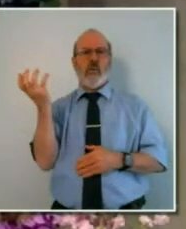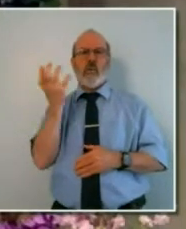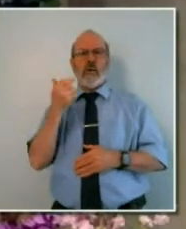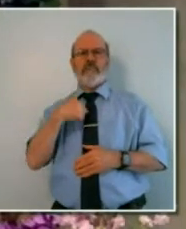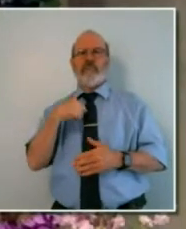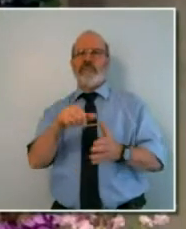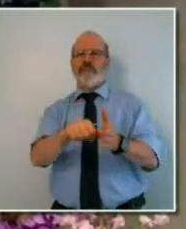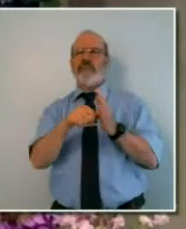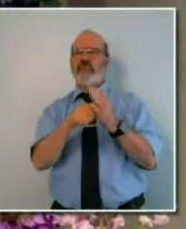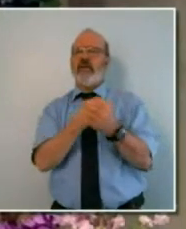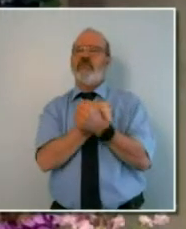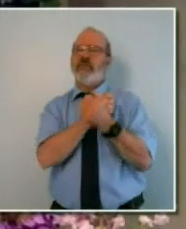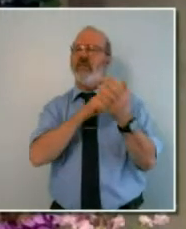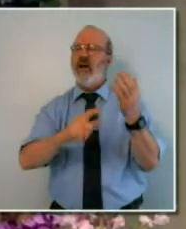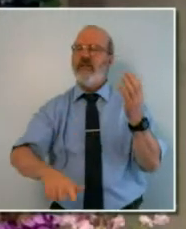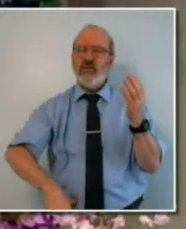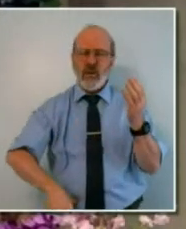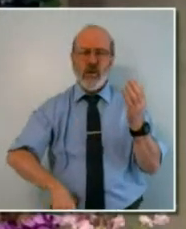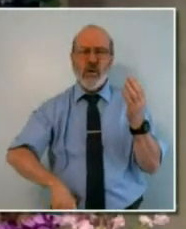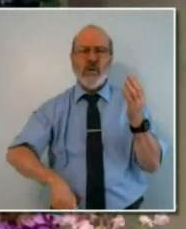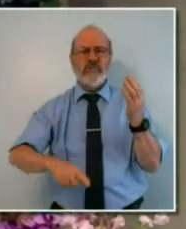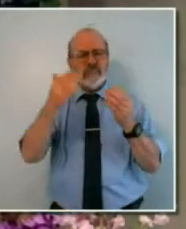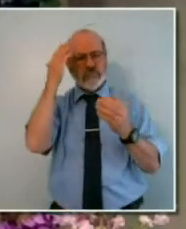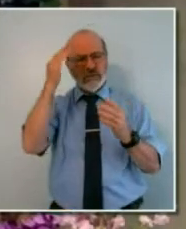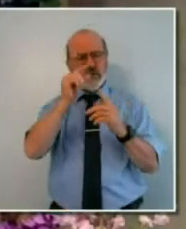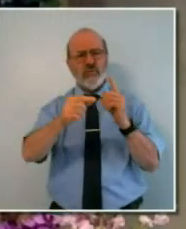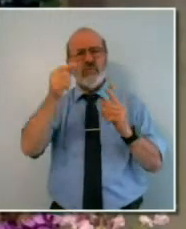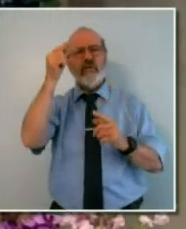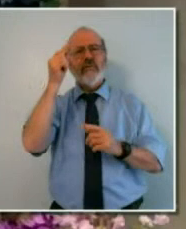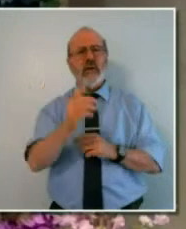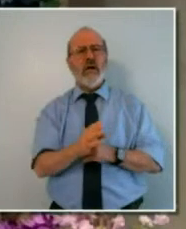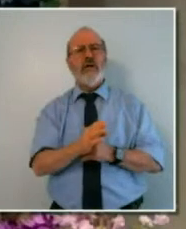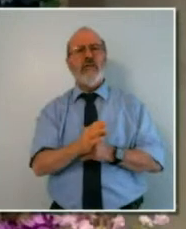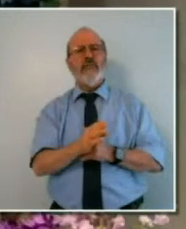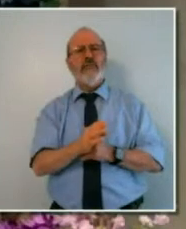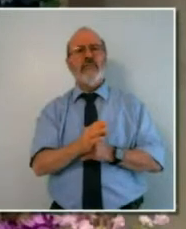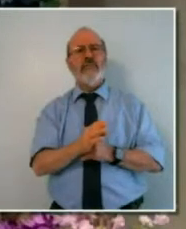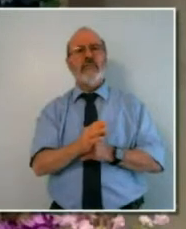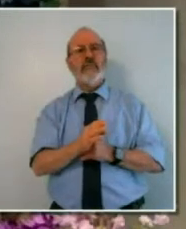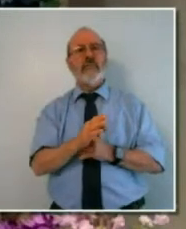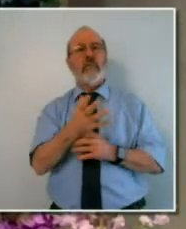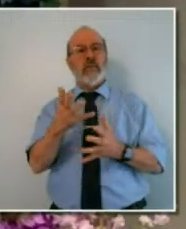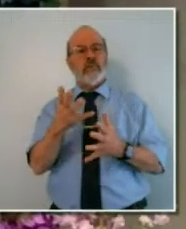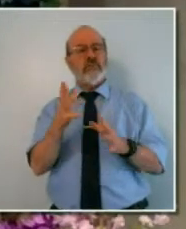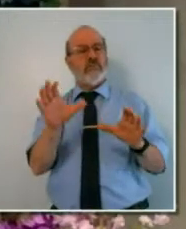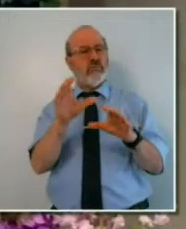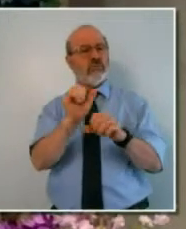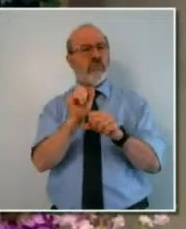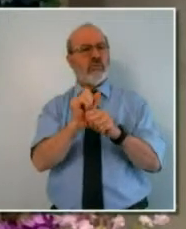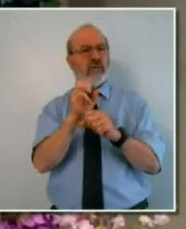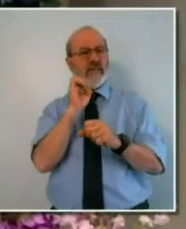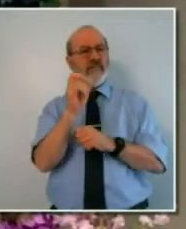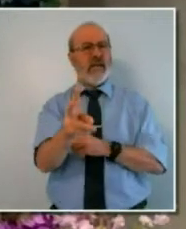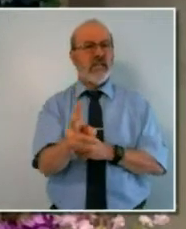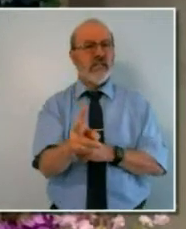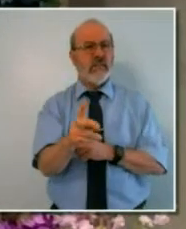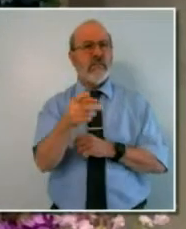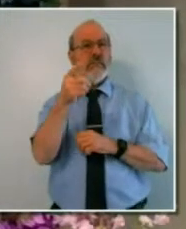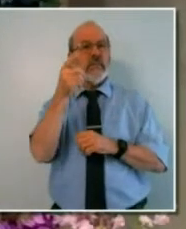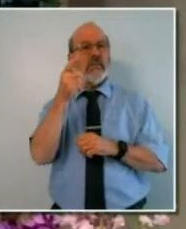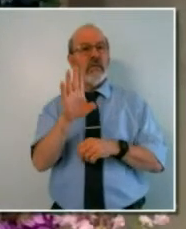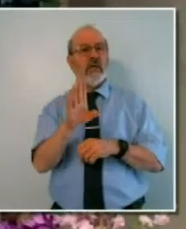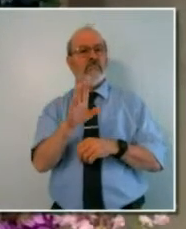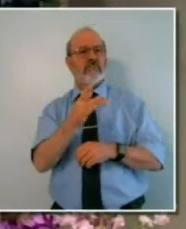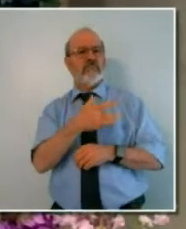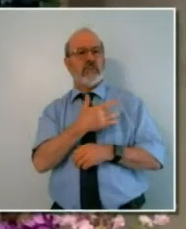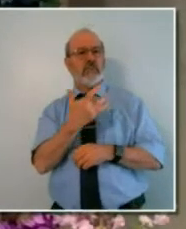love for the Lord and his knowledge of the Word of God. And he was just kind of doing the work of an evangelist, but God has put it in his